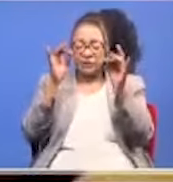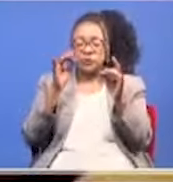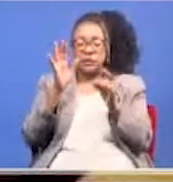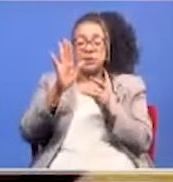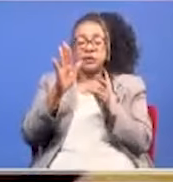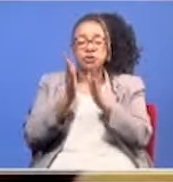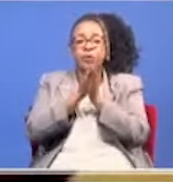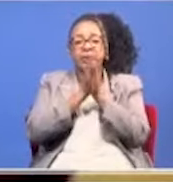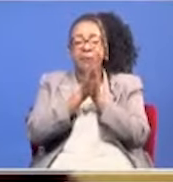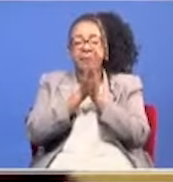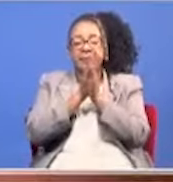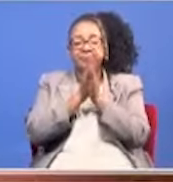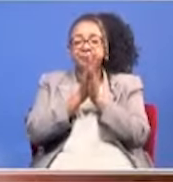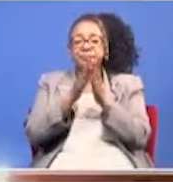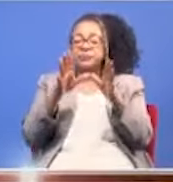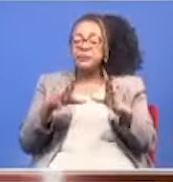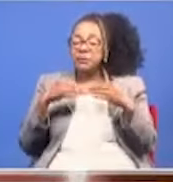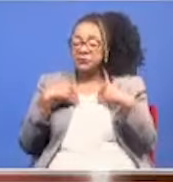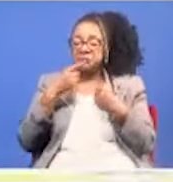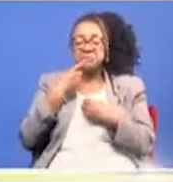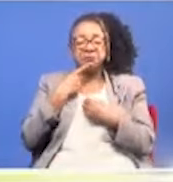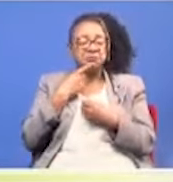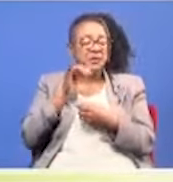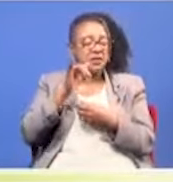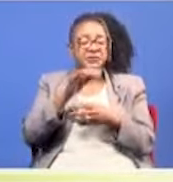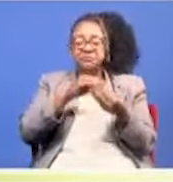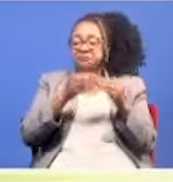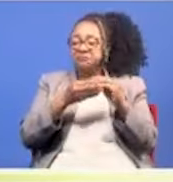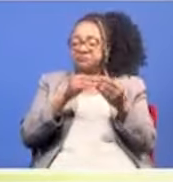story. She admitted that she made the whole thing up.